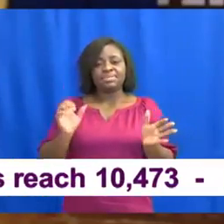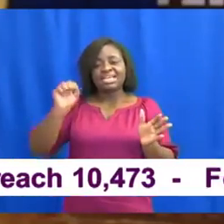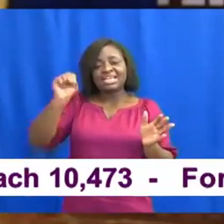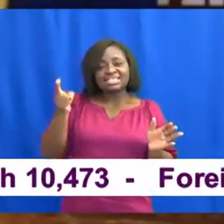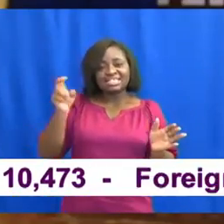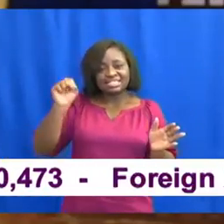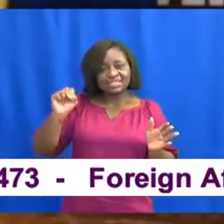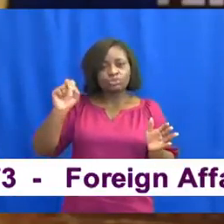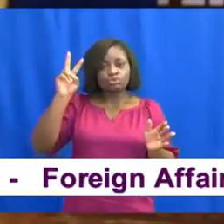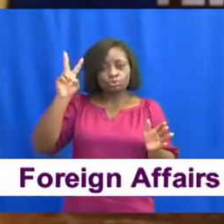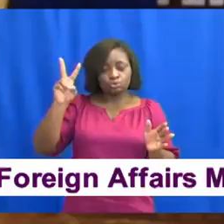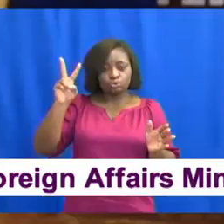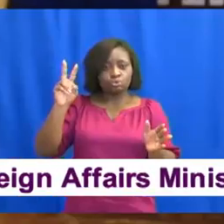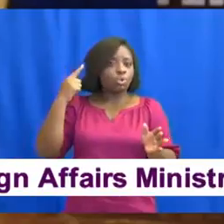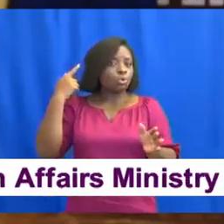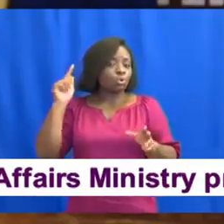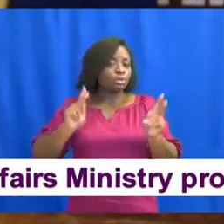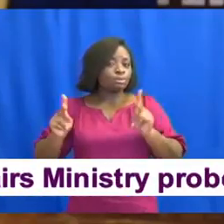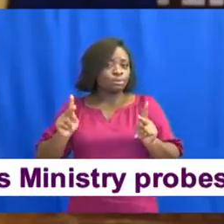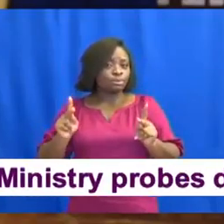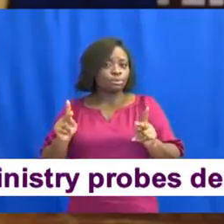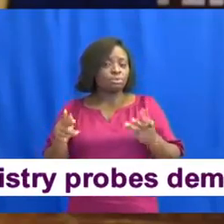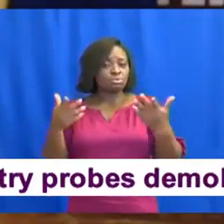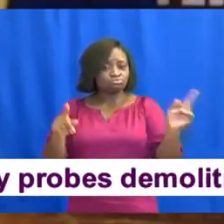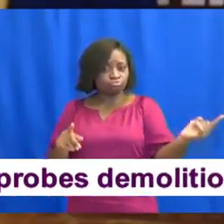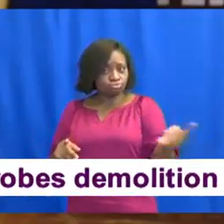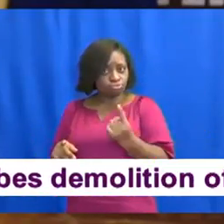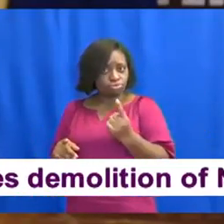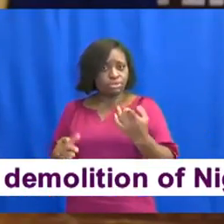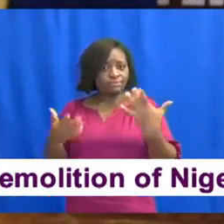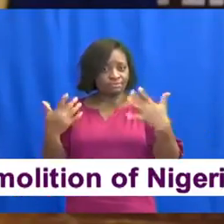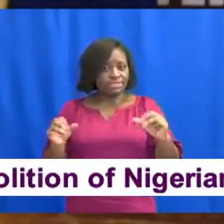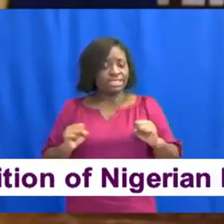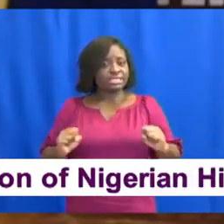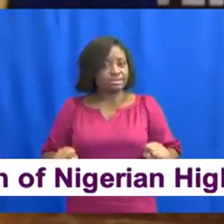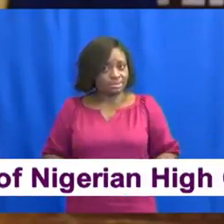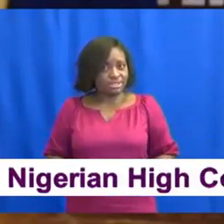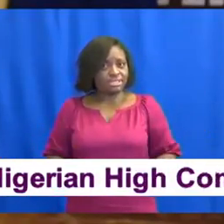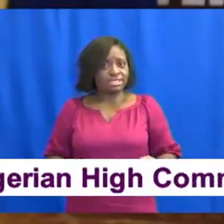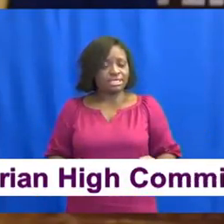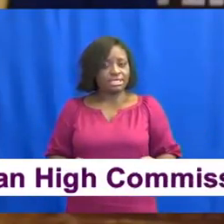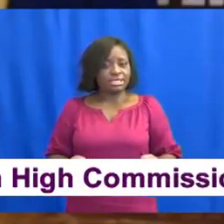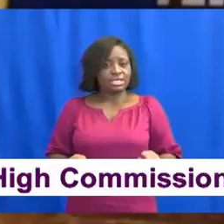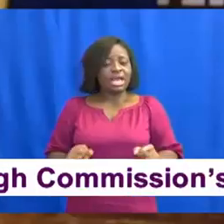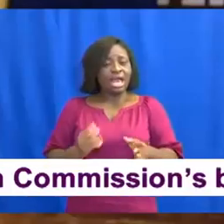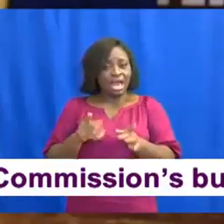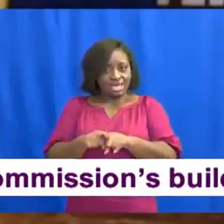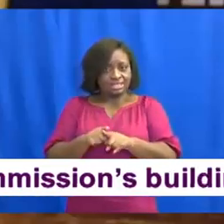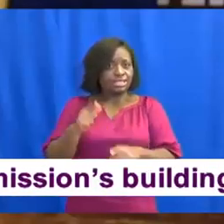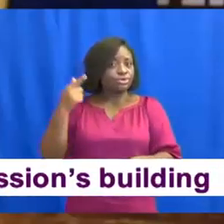SHS 2, Go Track for also, Besa Aku Vie, one term, a decaying. Send a green track for